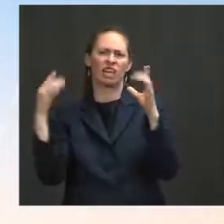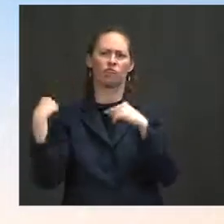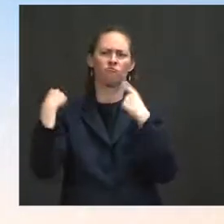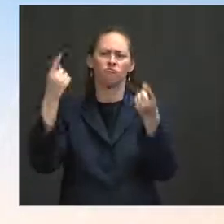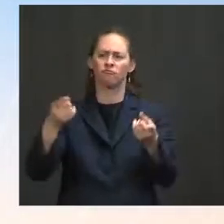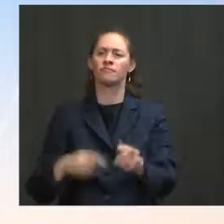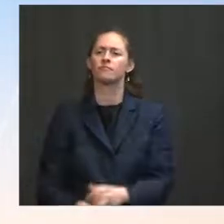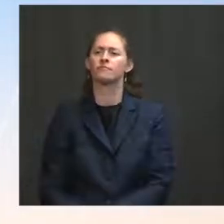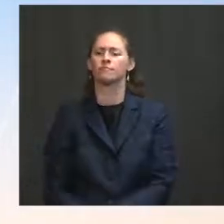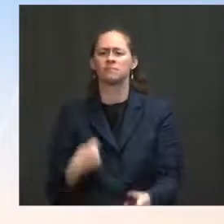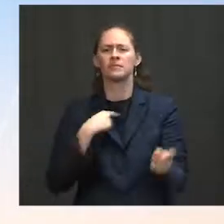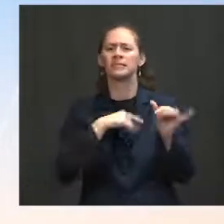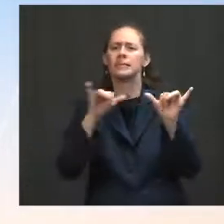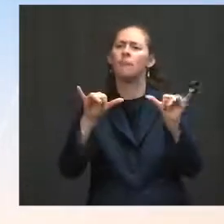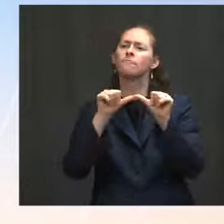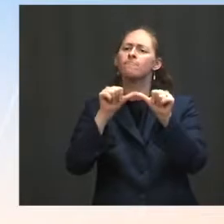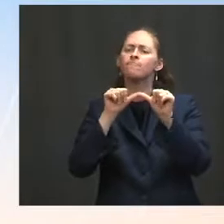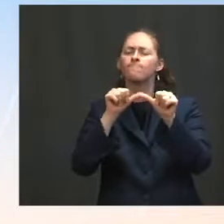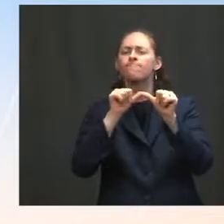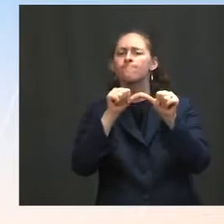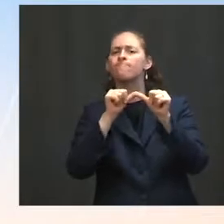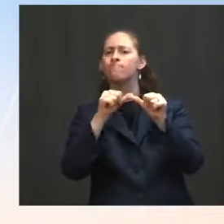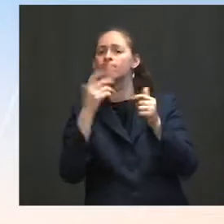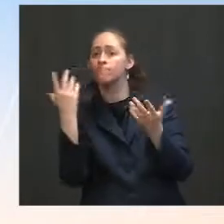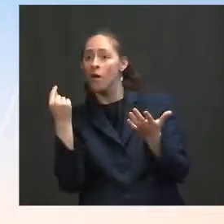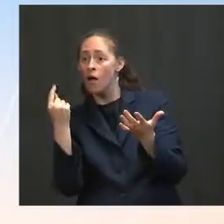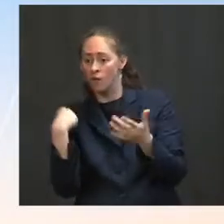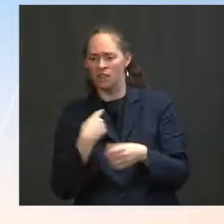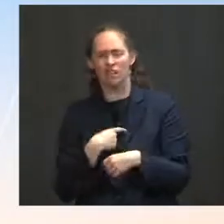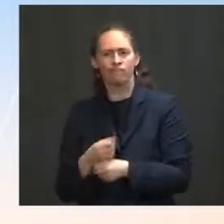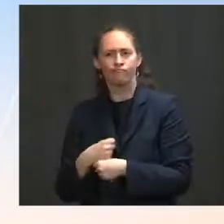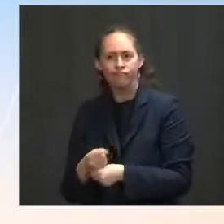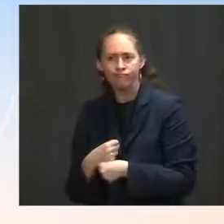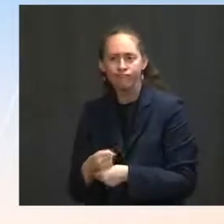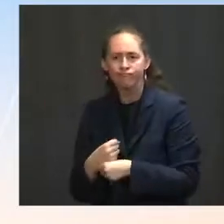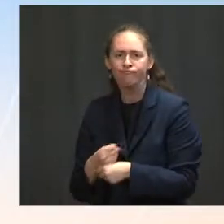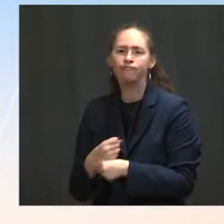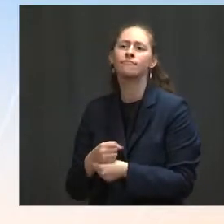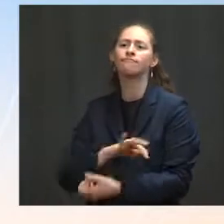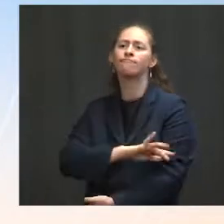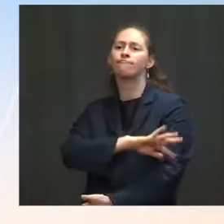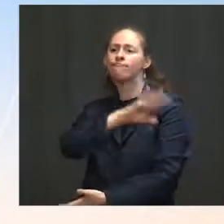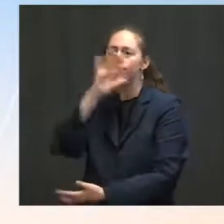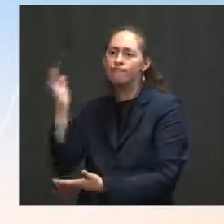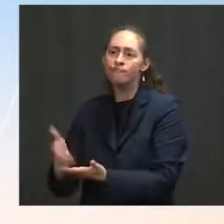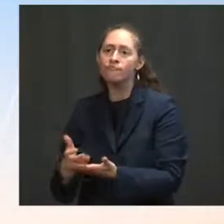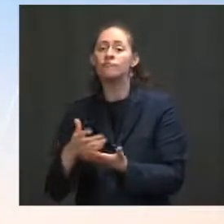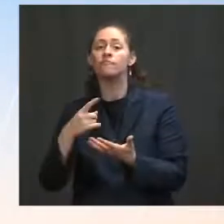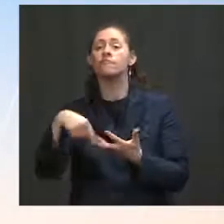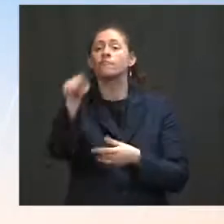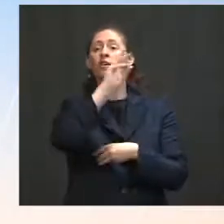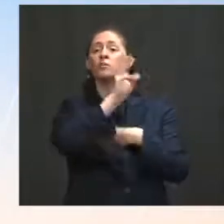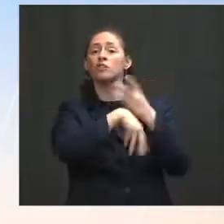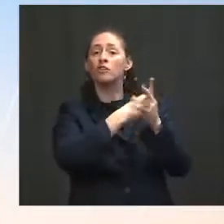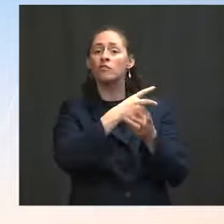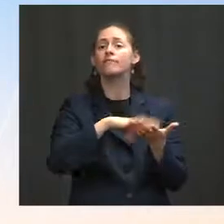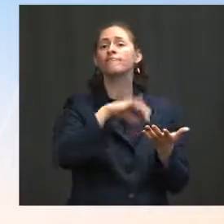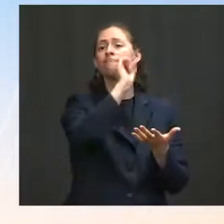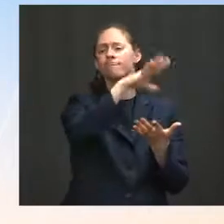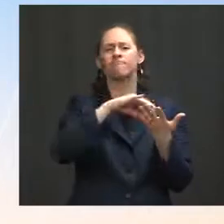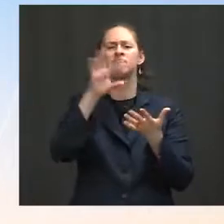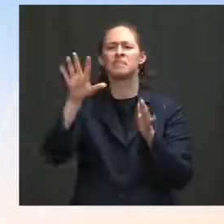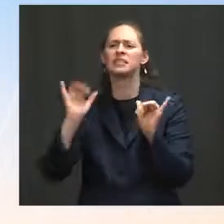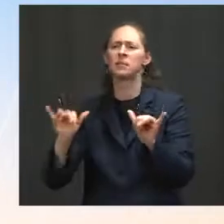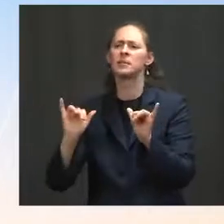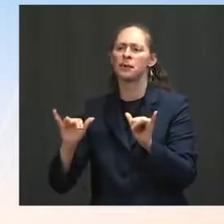to build from here. And we're working on manufacturing capacity around the world and in the United States, and we will continue to contribute even beyond the